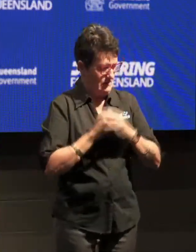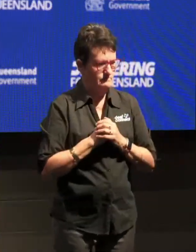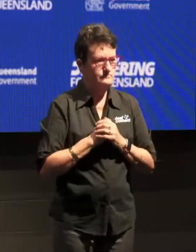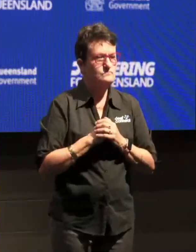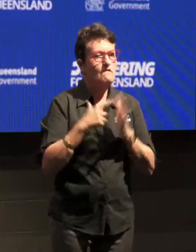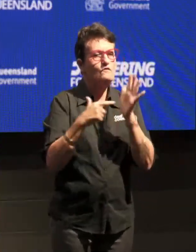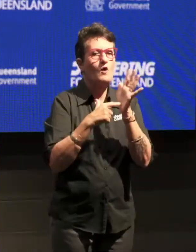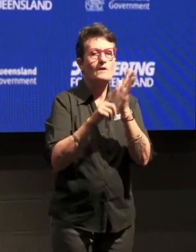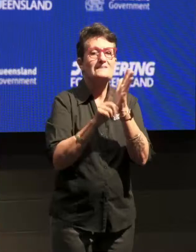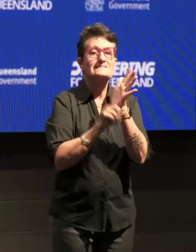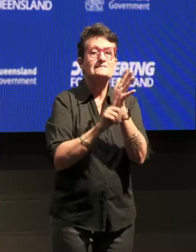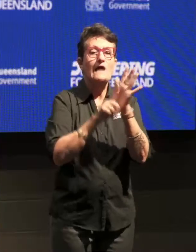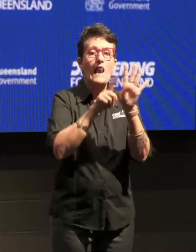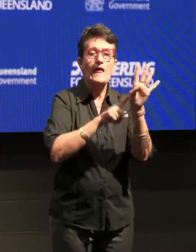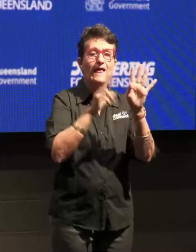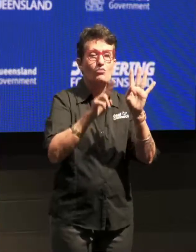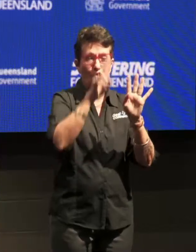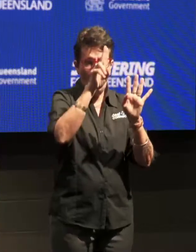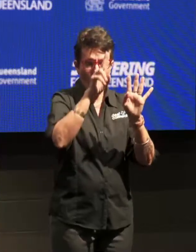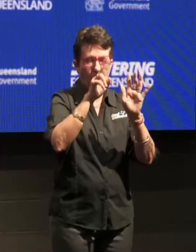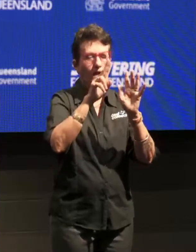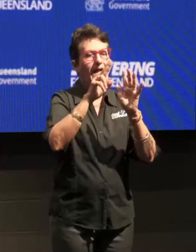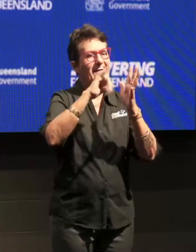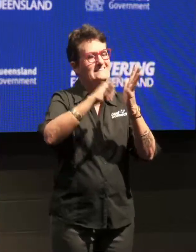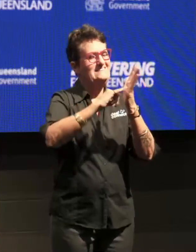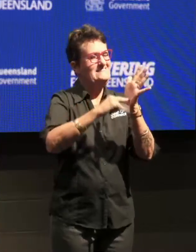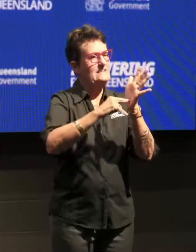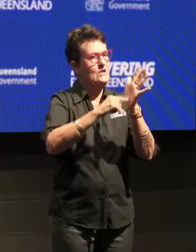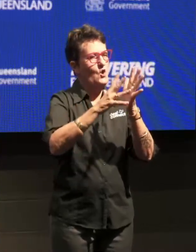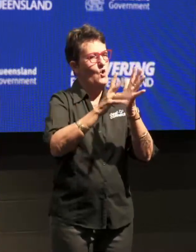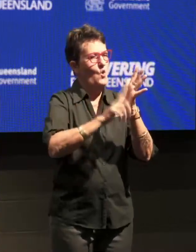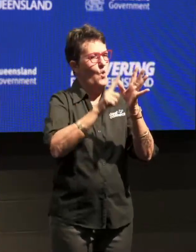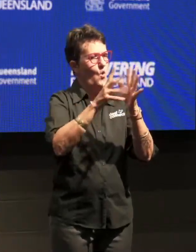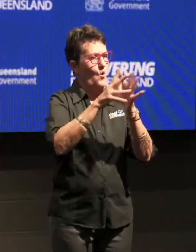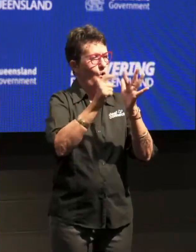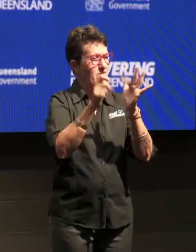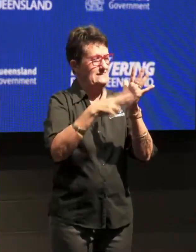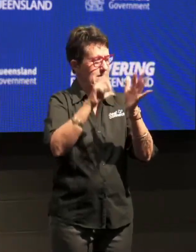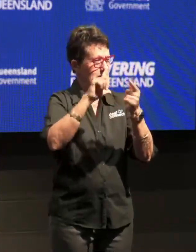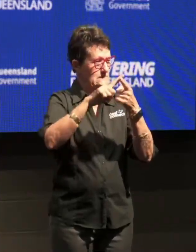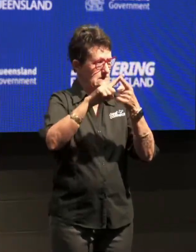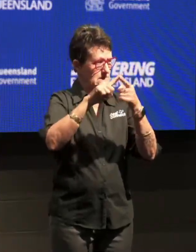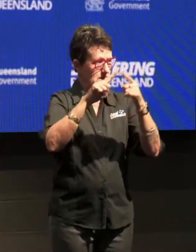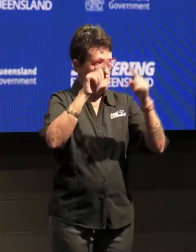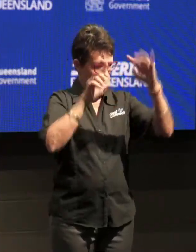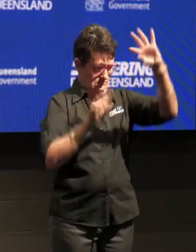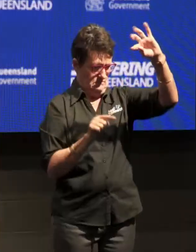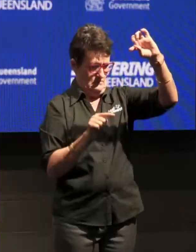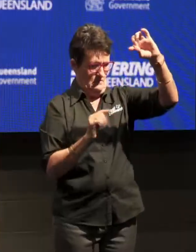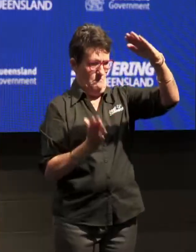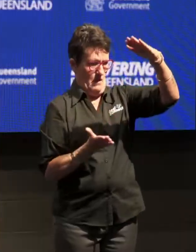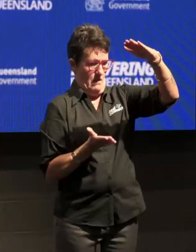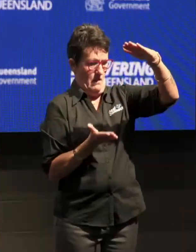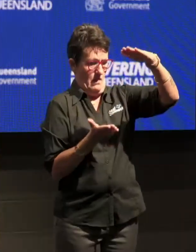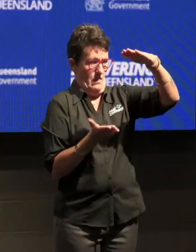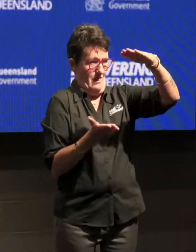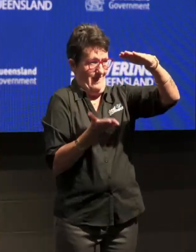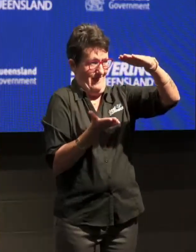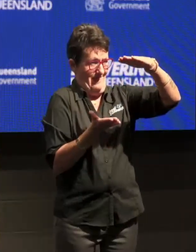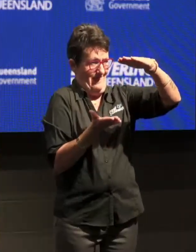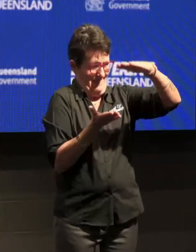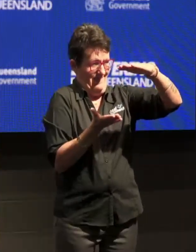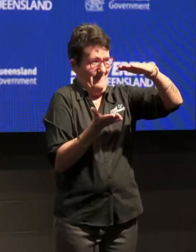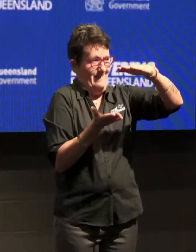from Tully in the north down to St Lawrence in the south. Again, that warning has been contracted as we're getting more certainty about